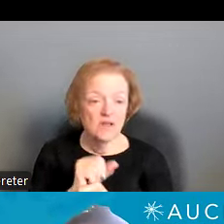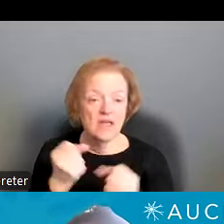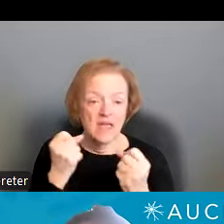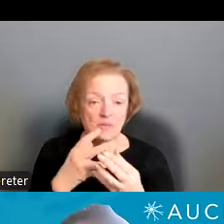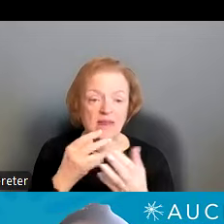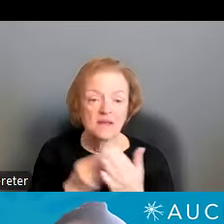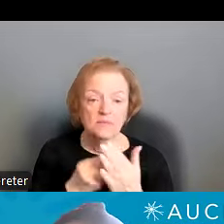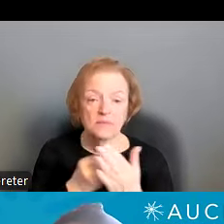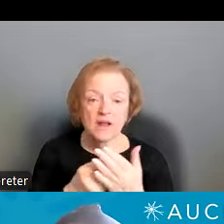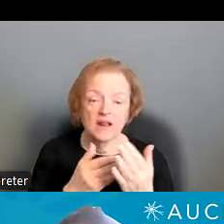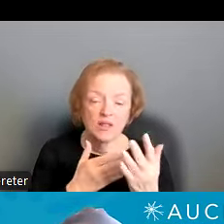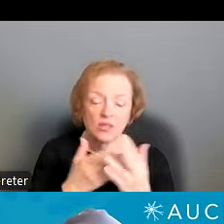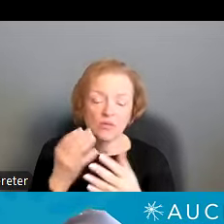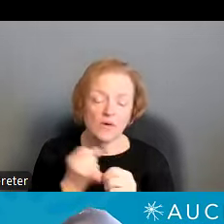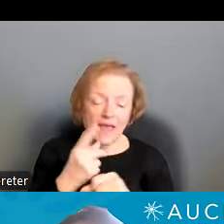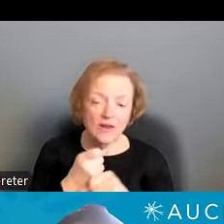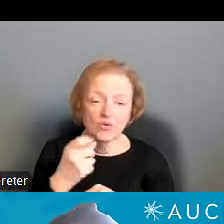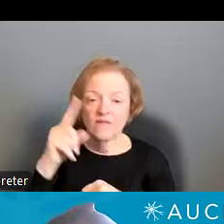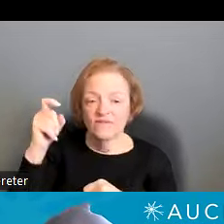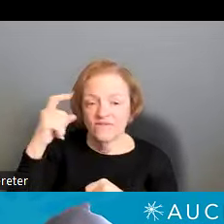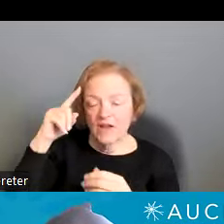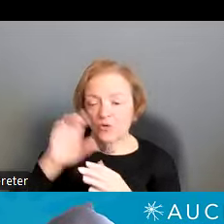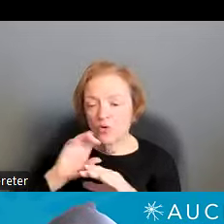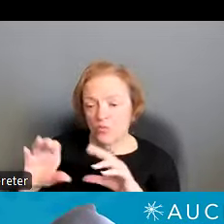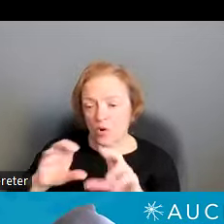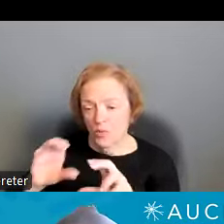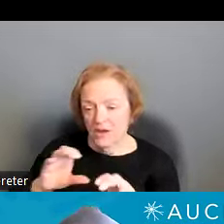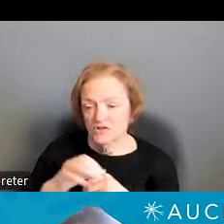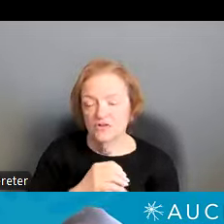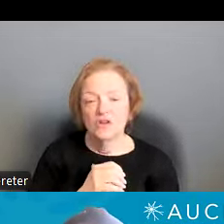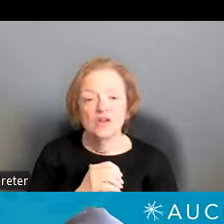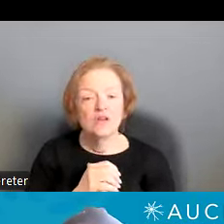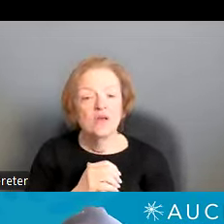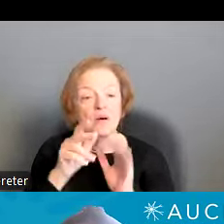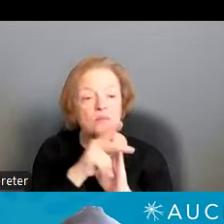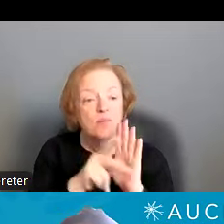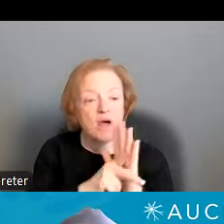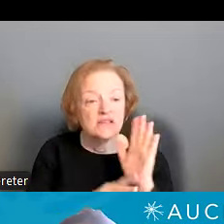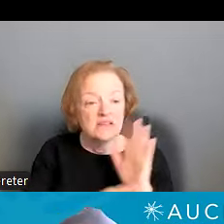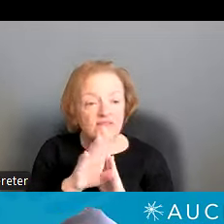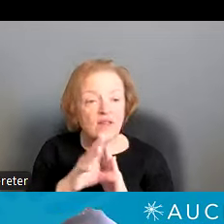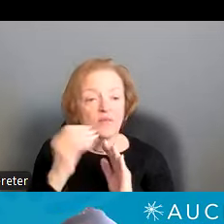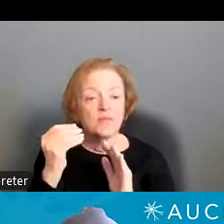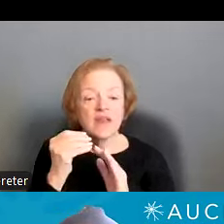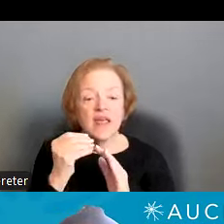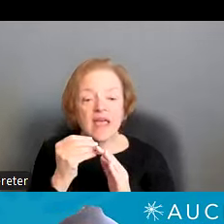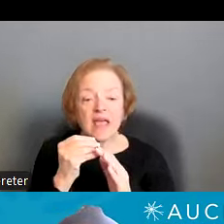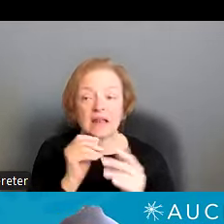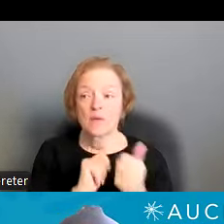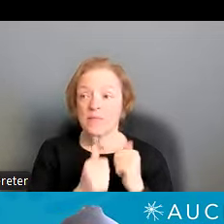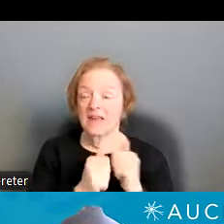federal appropriations that primarily support vocational rehabilitation, policy development, and competitive integrated employment